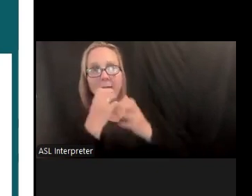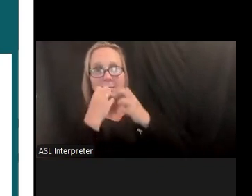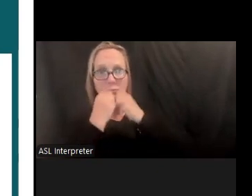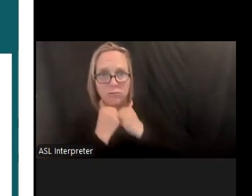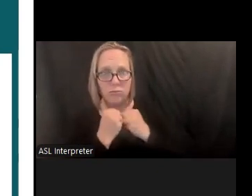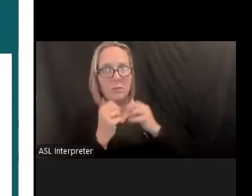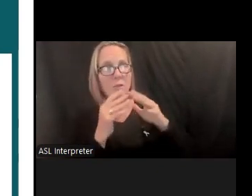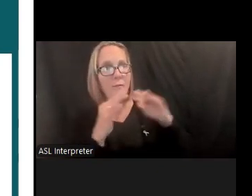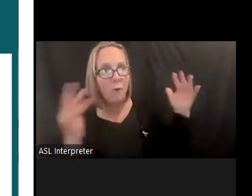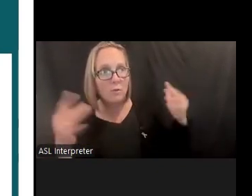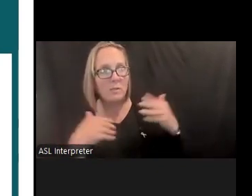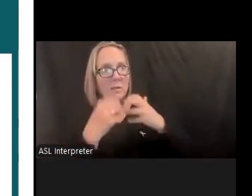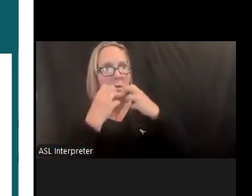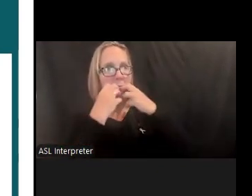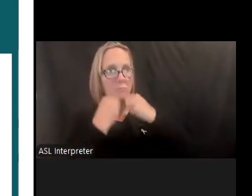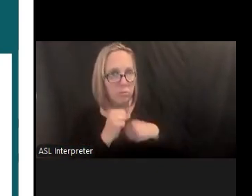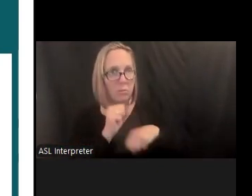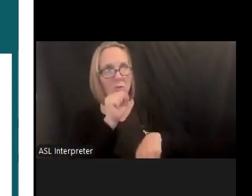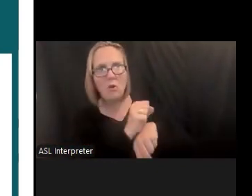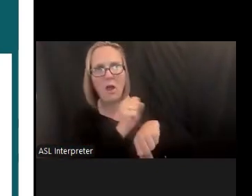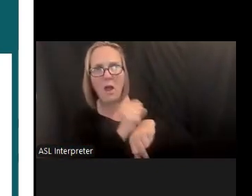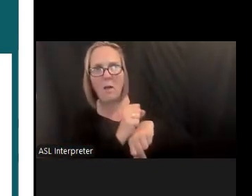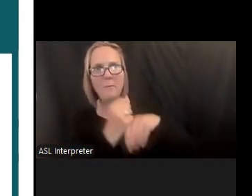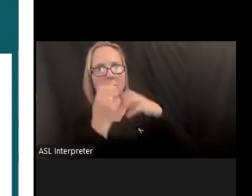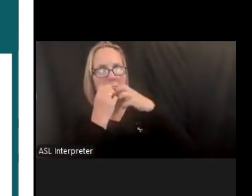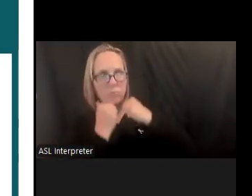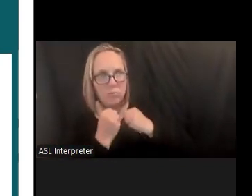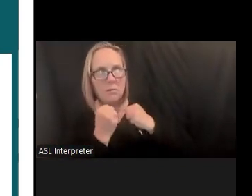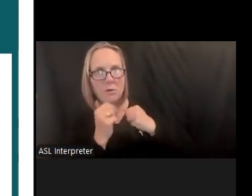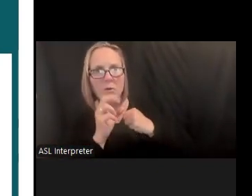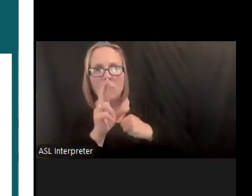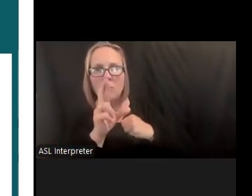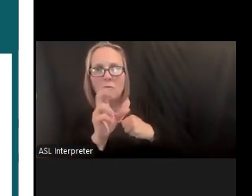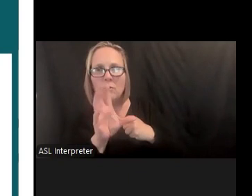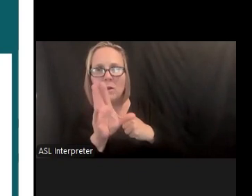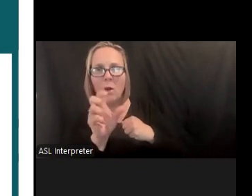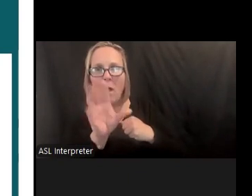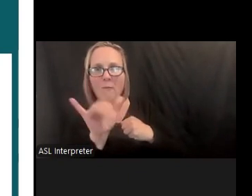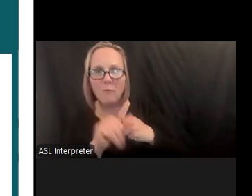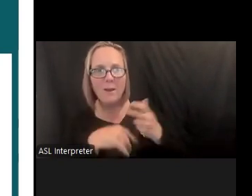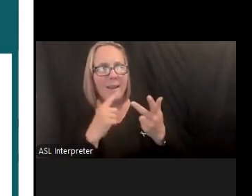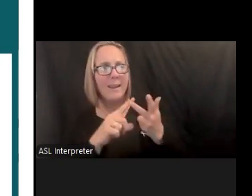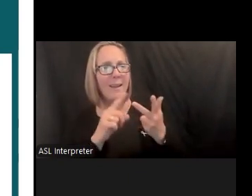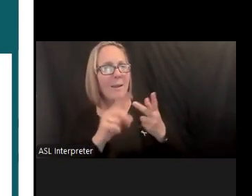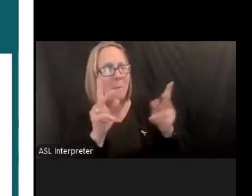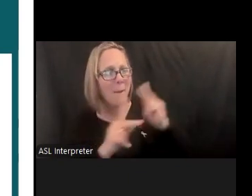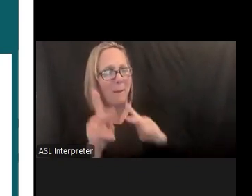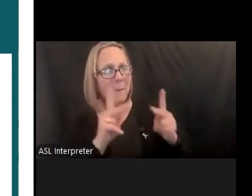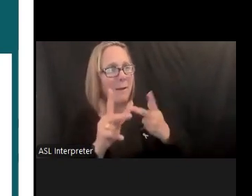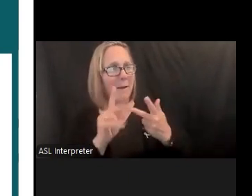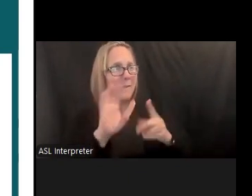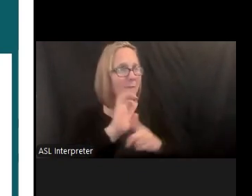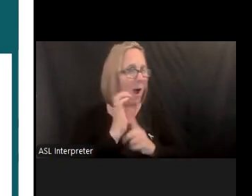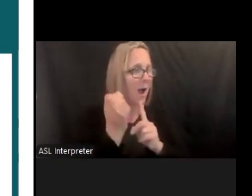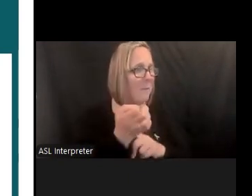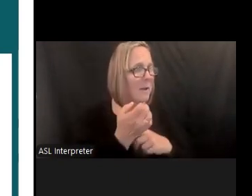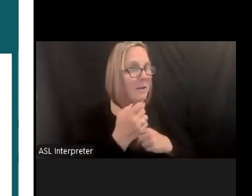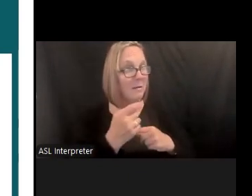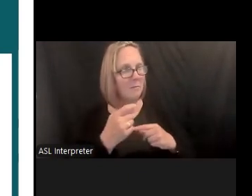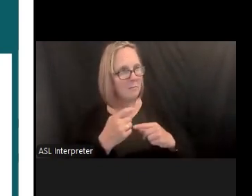jobs, recovery, art, culture, community, the environment. All of those things are so important to